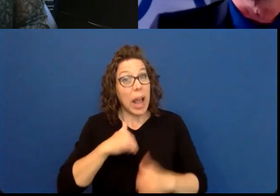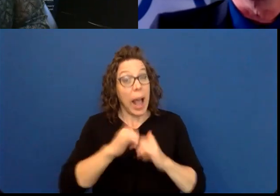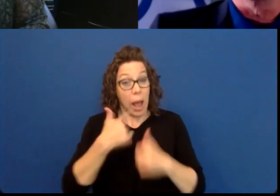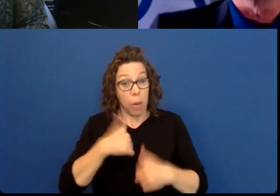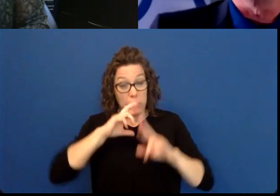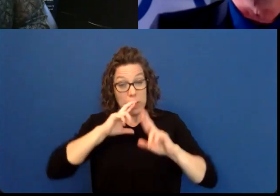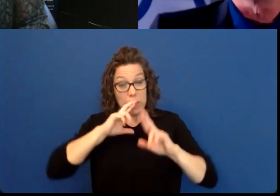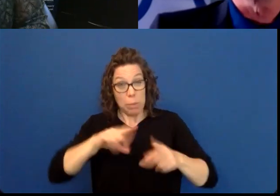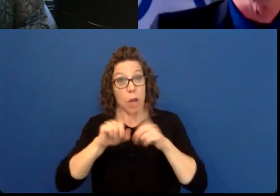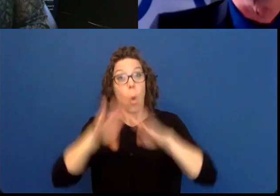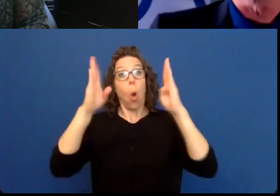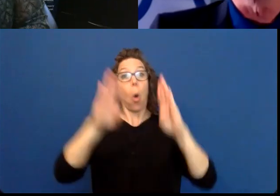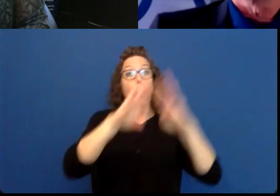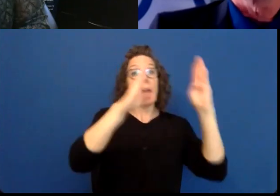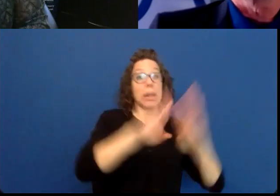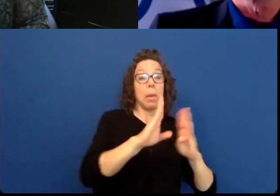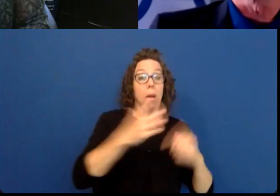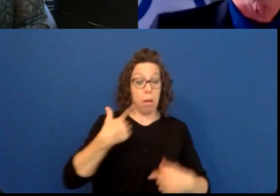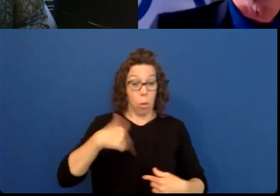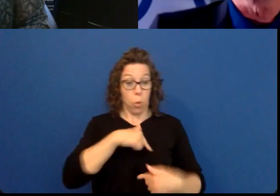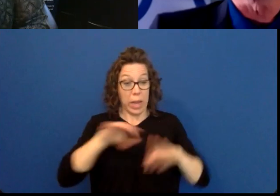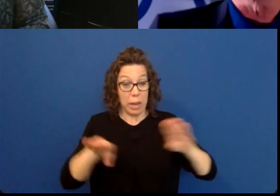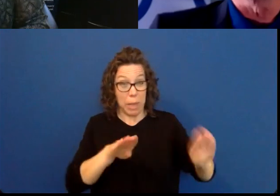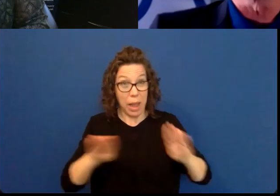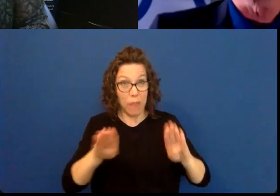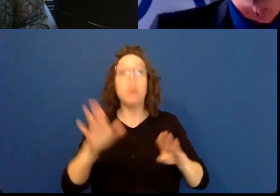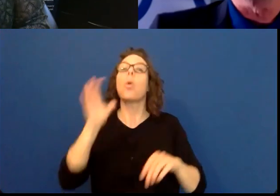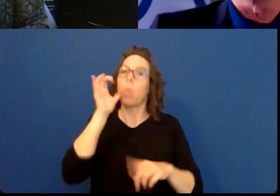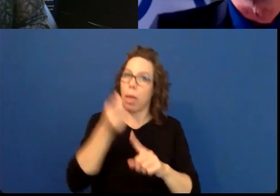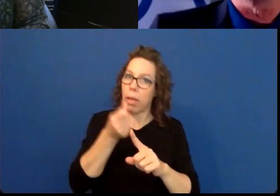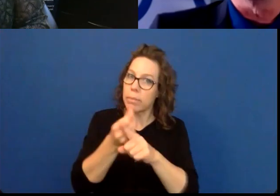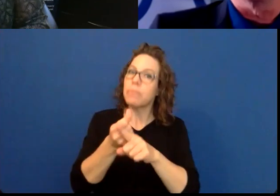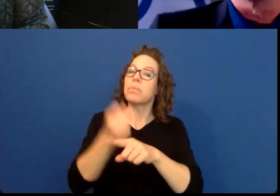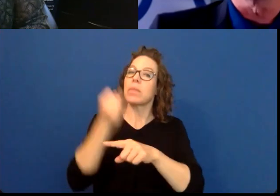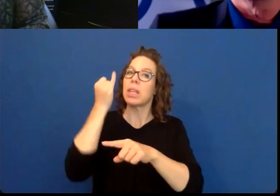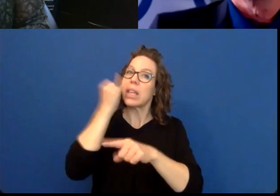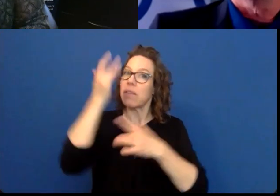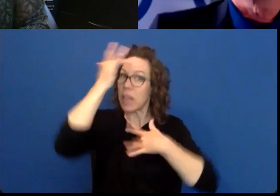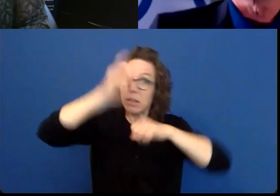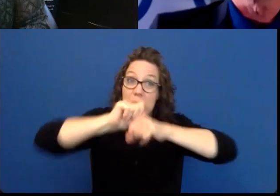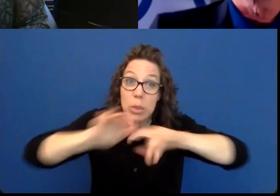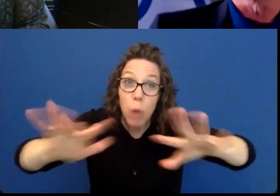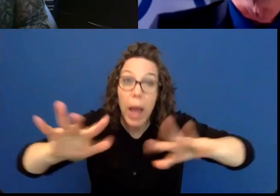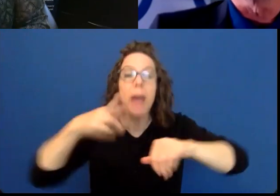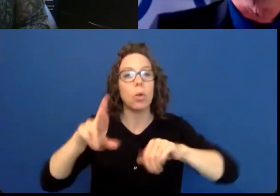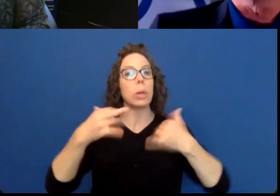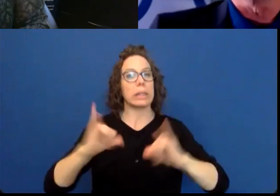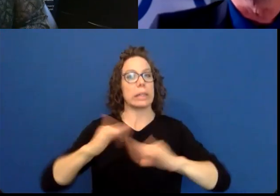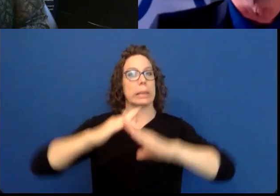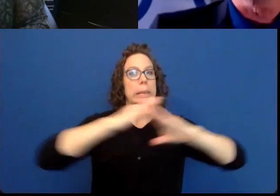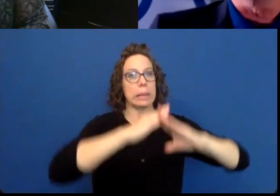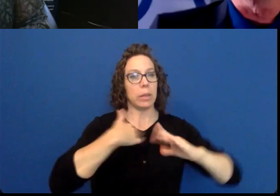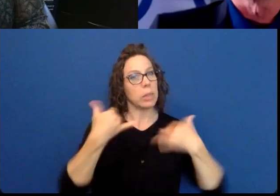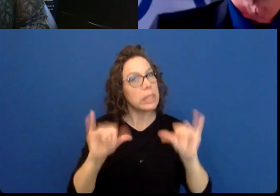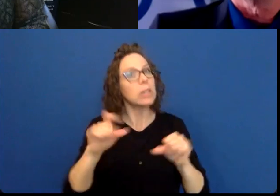in our community will be an important factor in how well our community can further contain the spread of the virus and protect the most vulnerable in